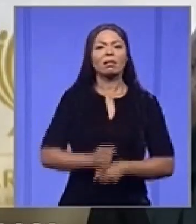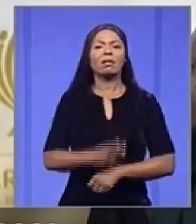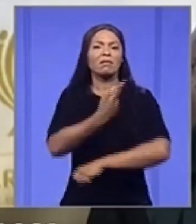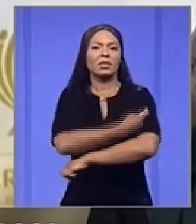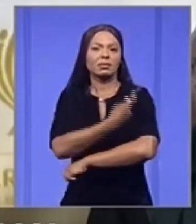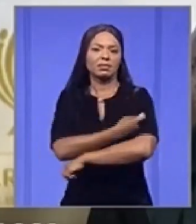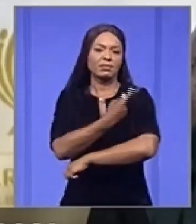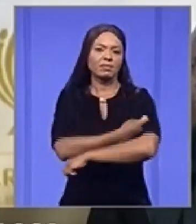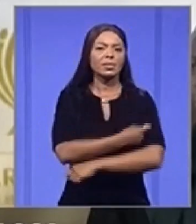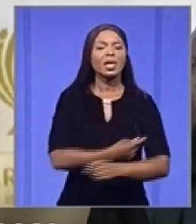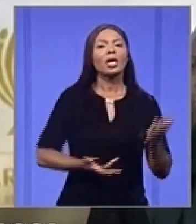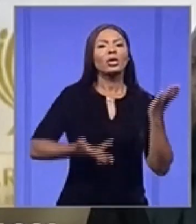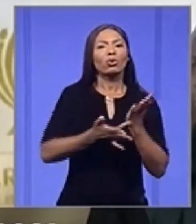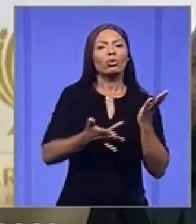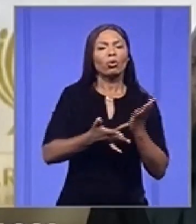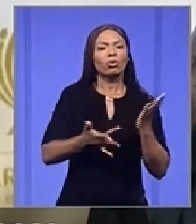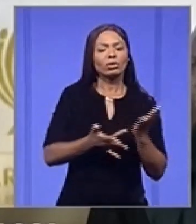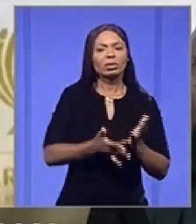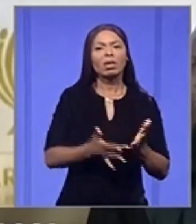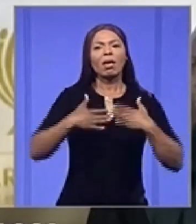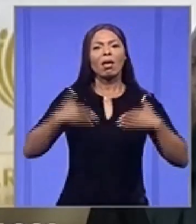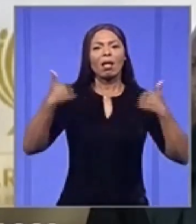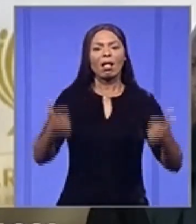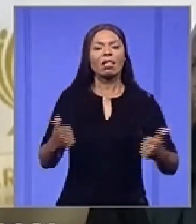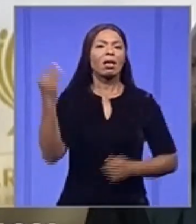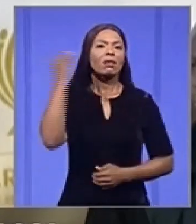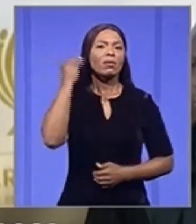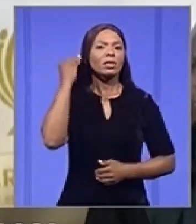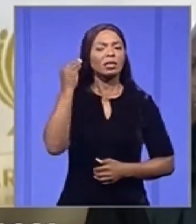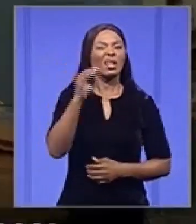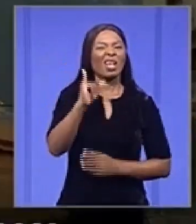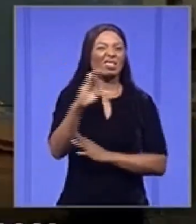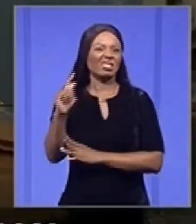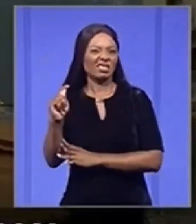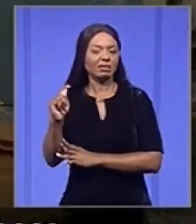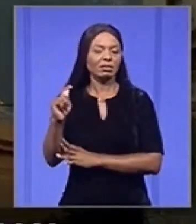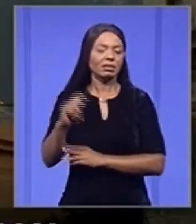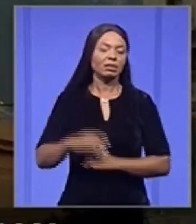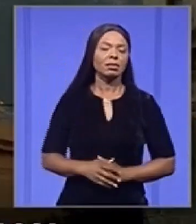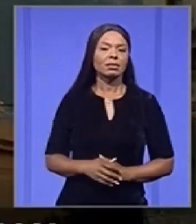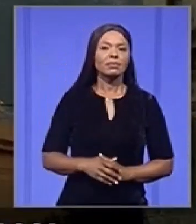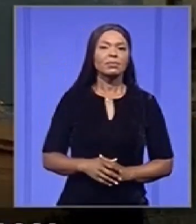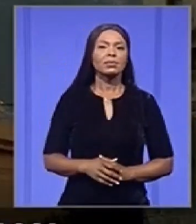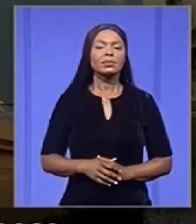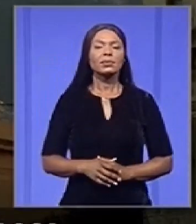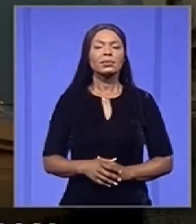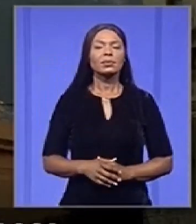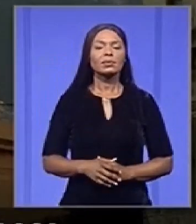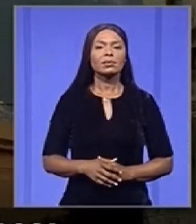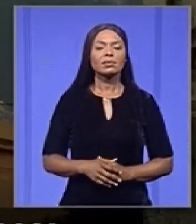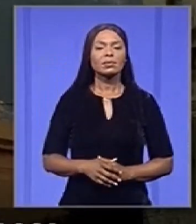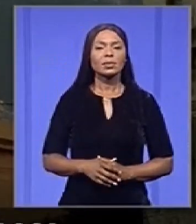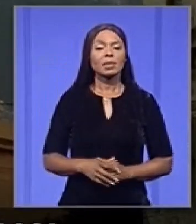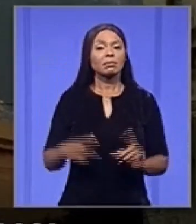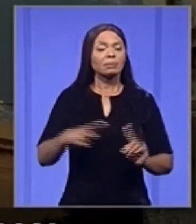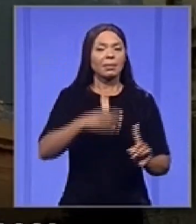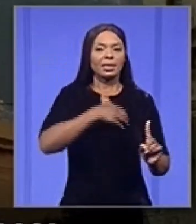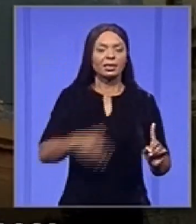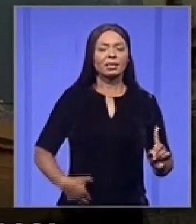and technologies, and health information systems. Moporesidente Ramaphosa a re bangwe ba akanya